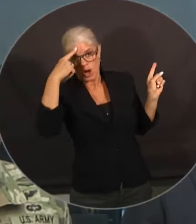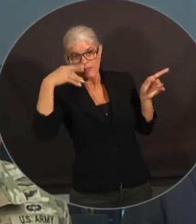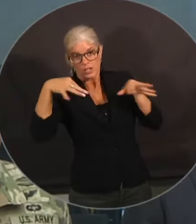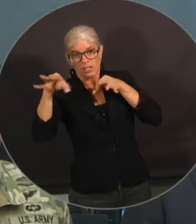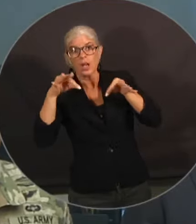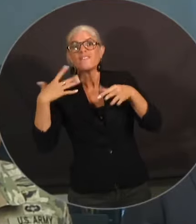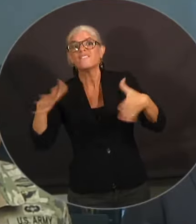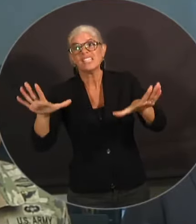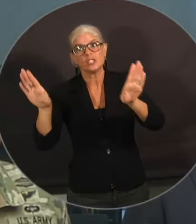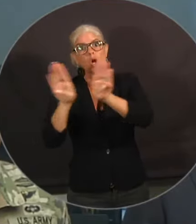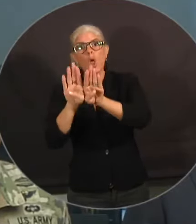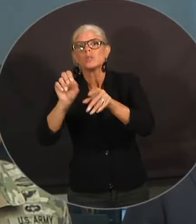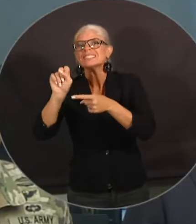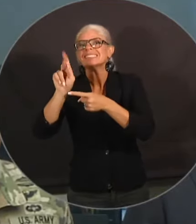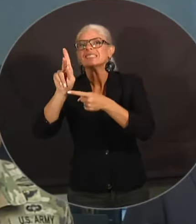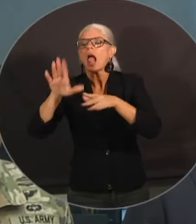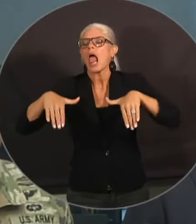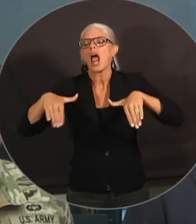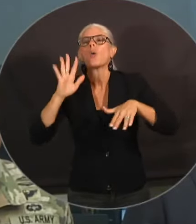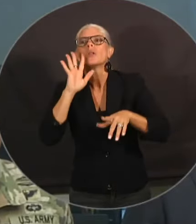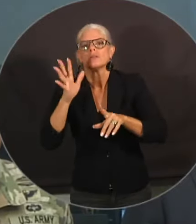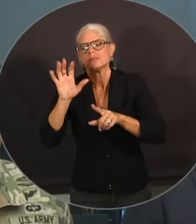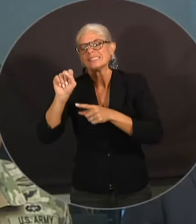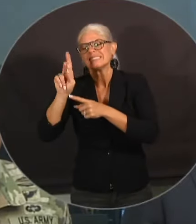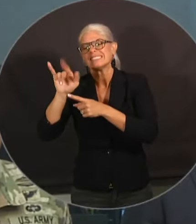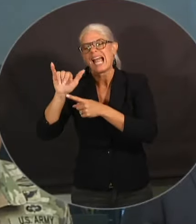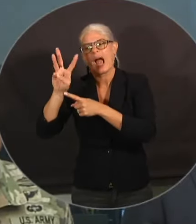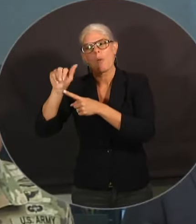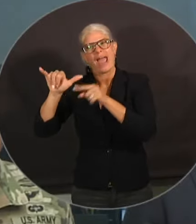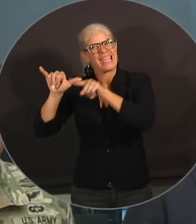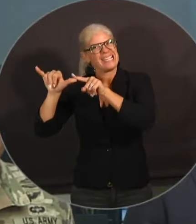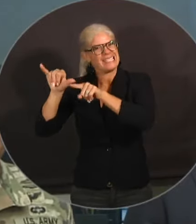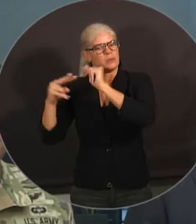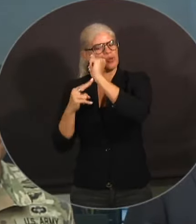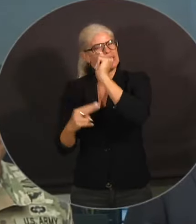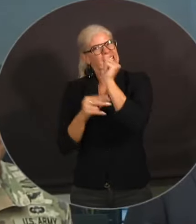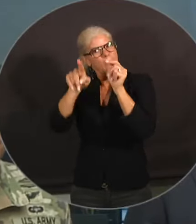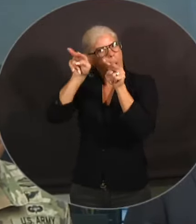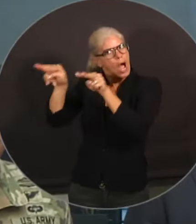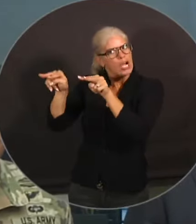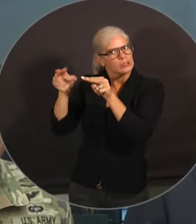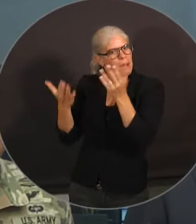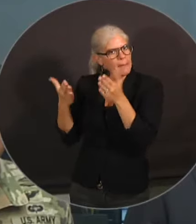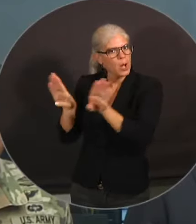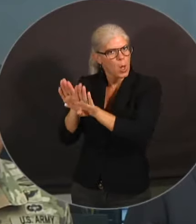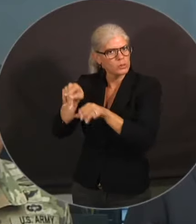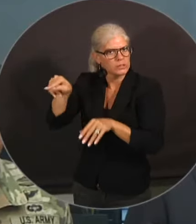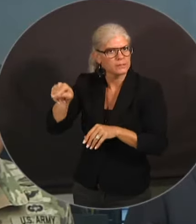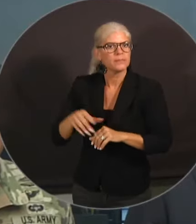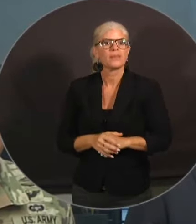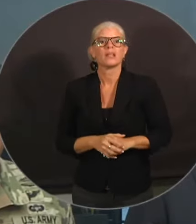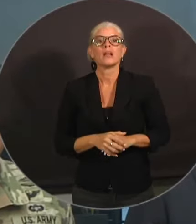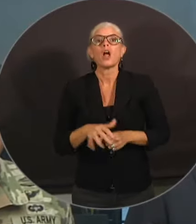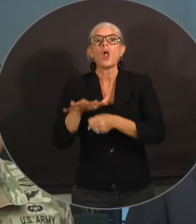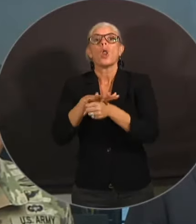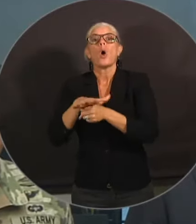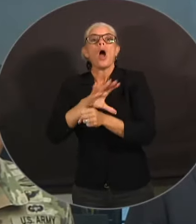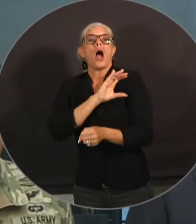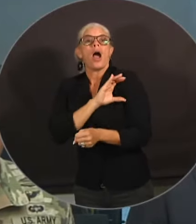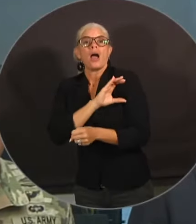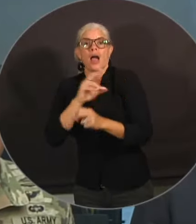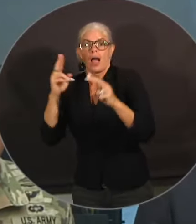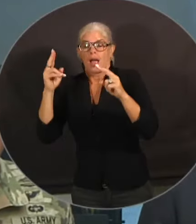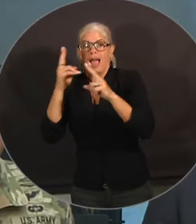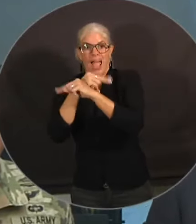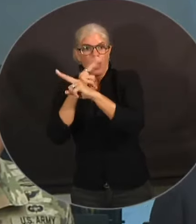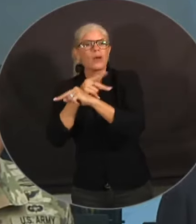imminent. And just as a reminder, when wind speeds reach 40 miles per hour or greater, local law enforcement and Florida Highway Patrol usually